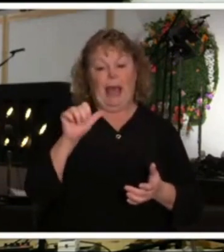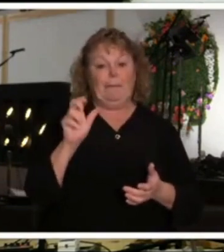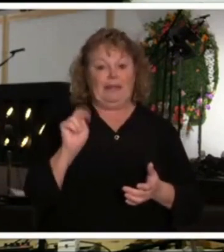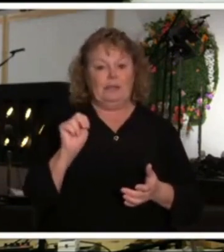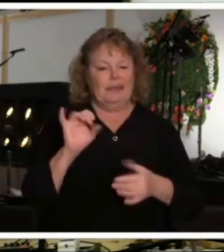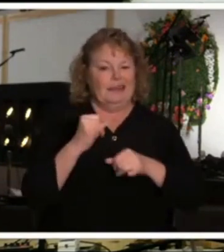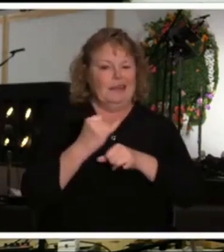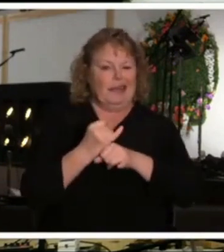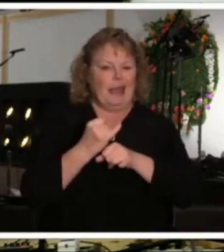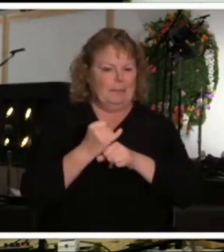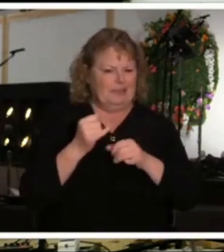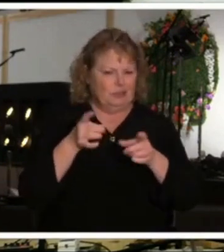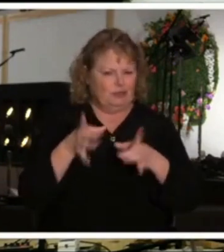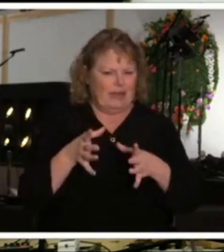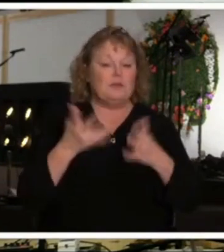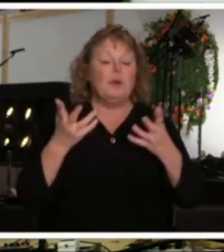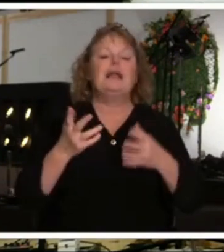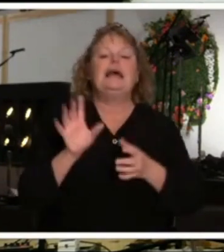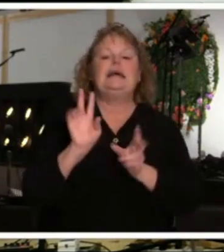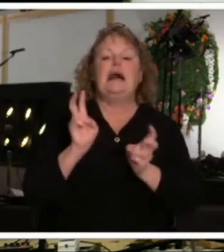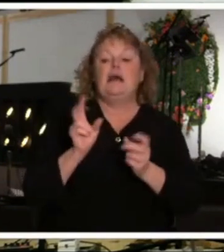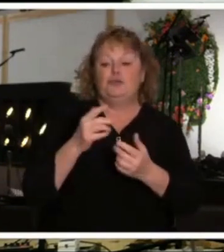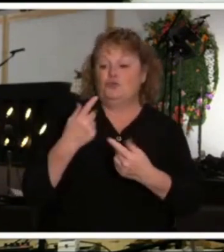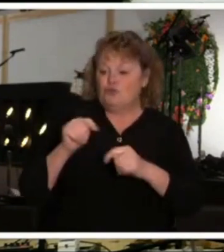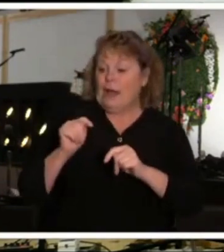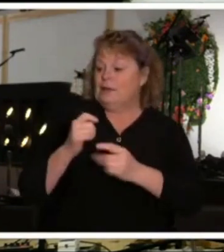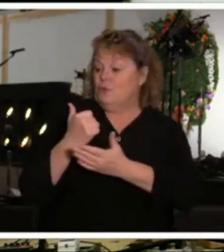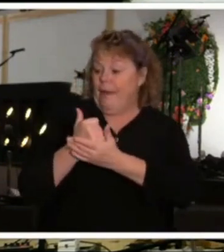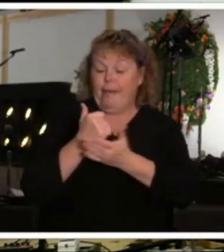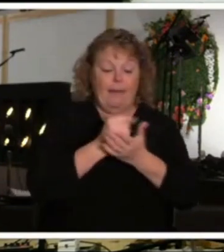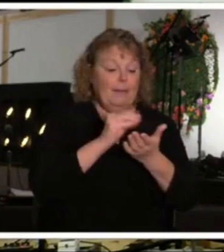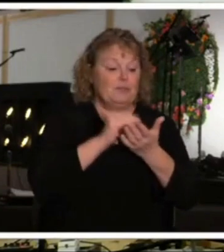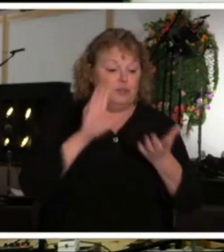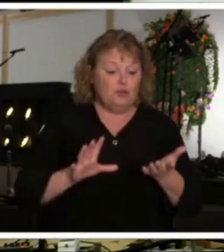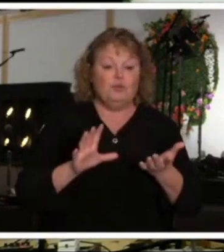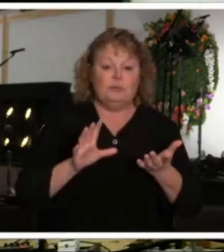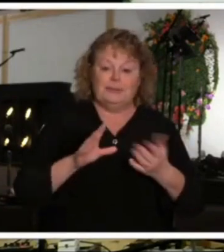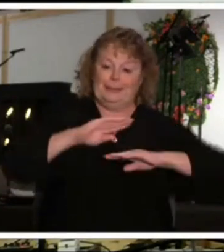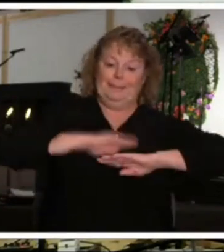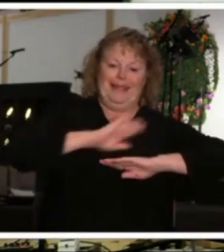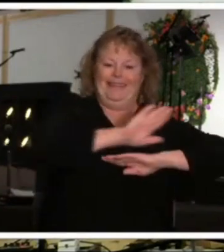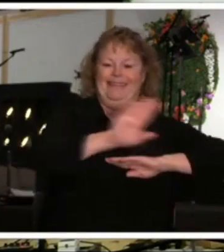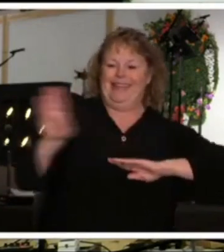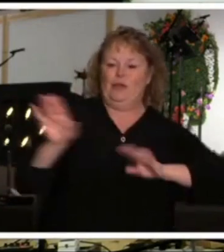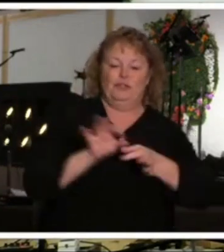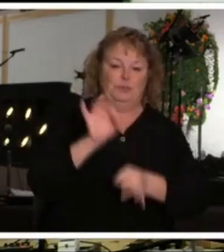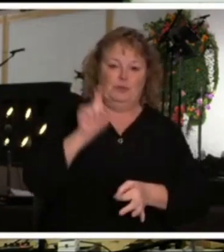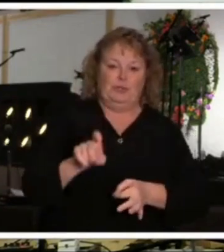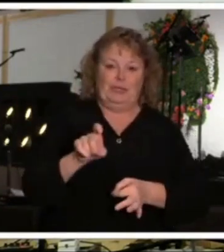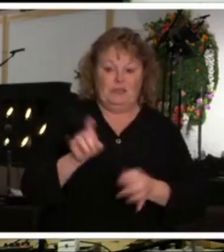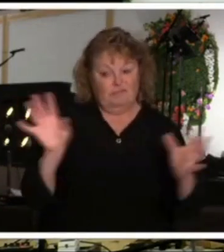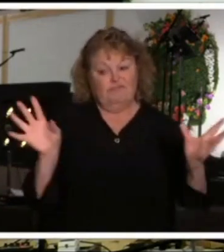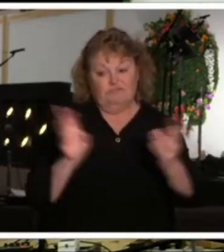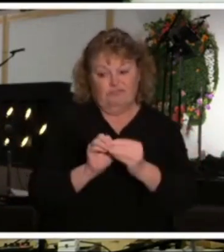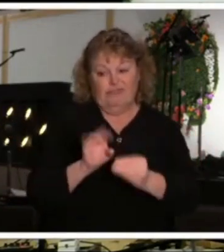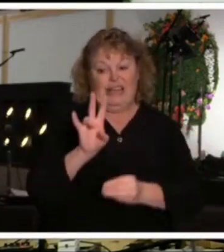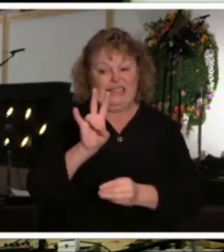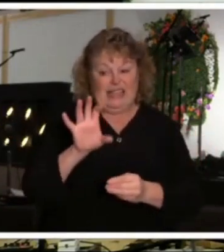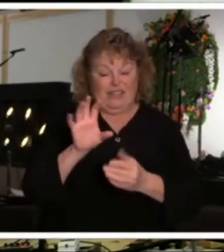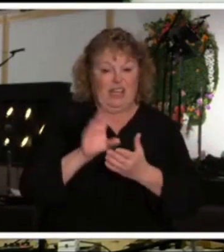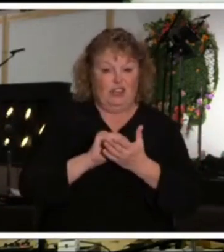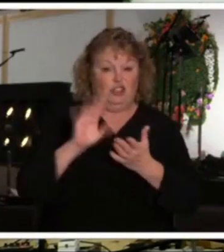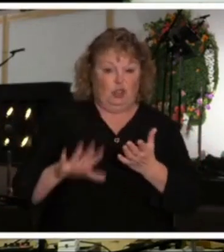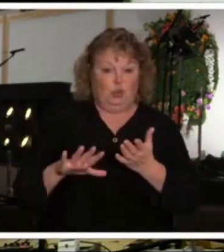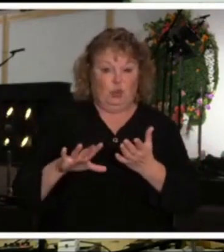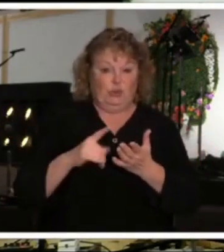director? And what it means is to meet the spiritual needs of our student athletes and coaches at Syracuse, which is about 700 people. On a weekly